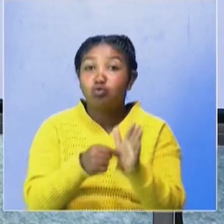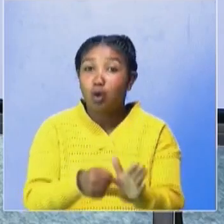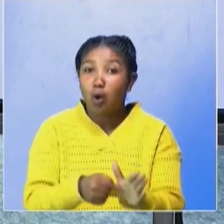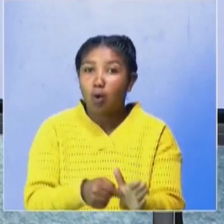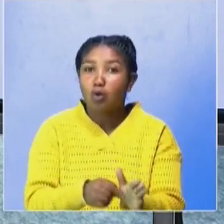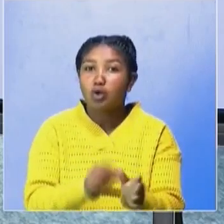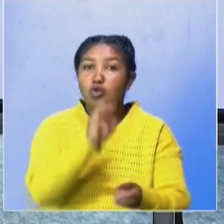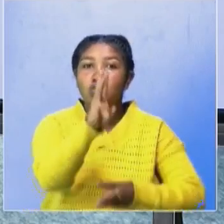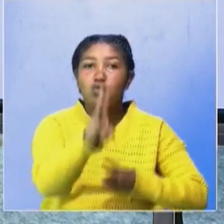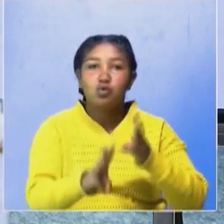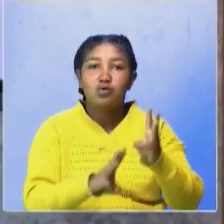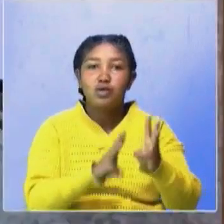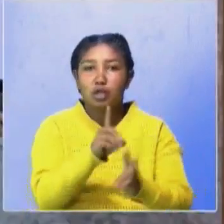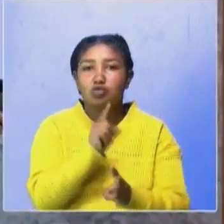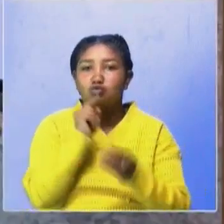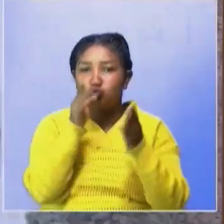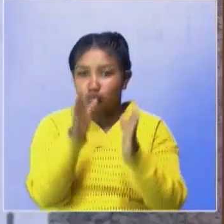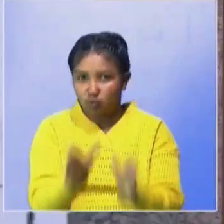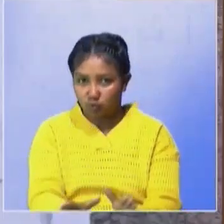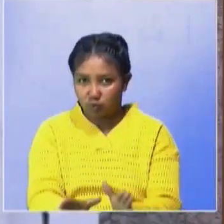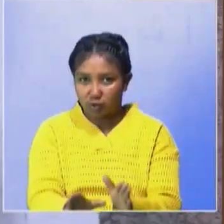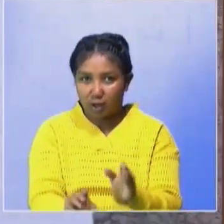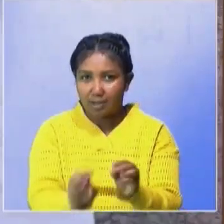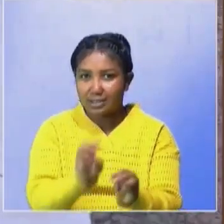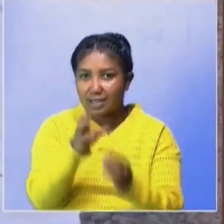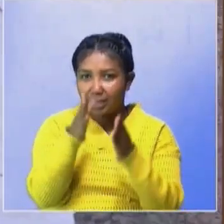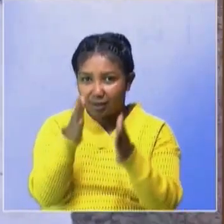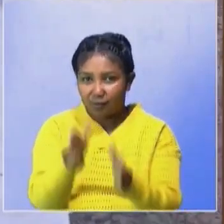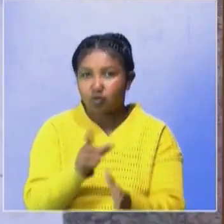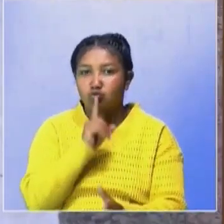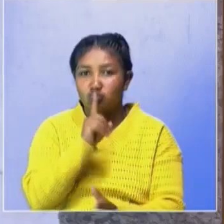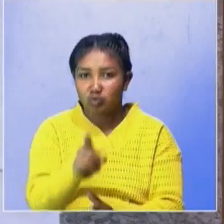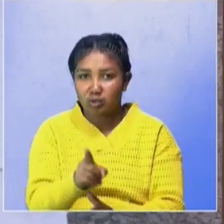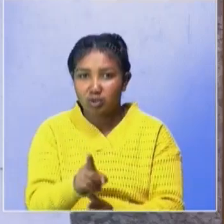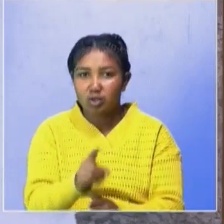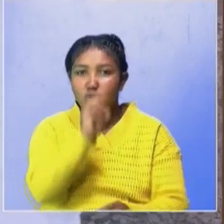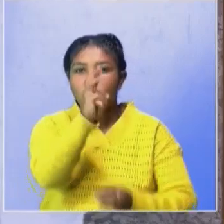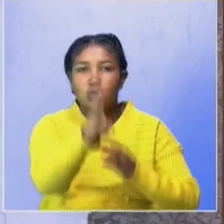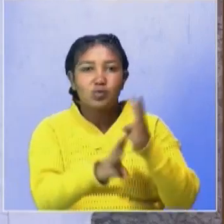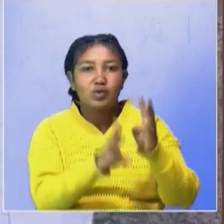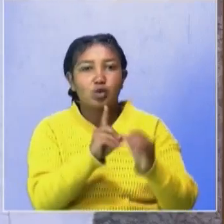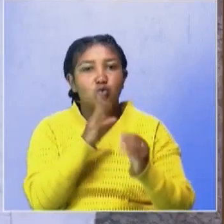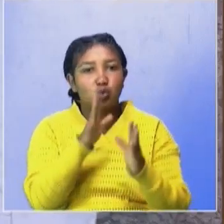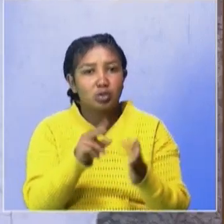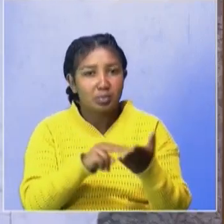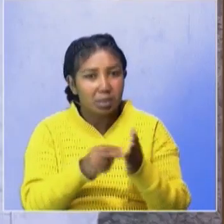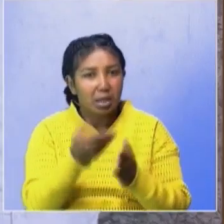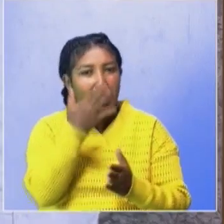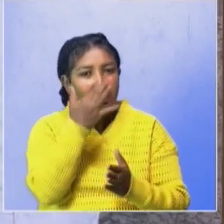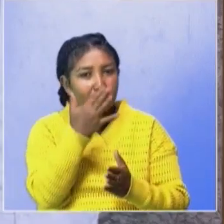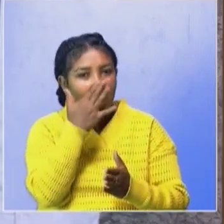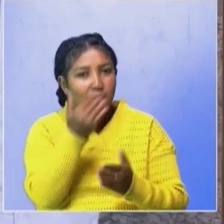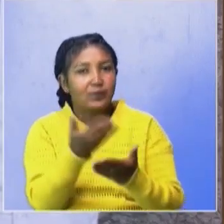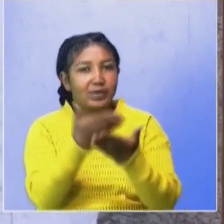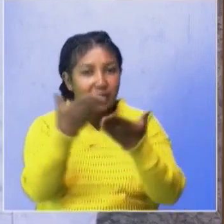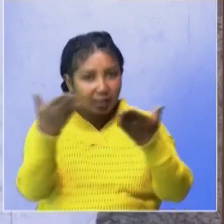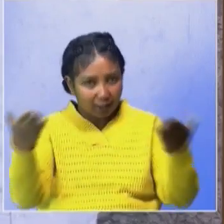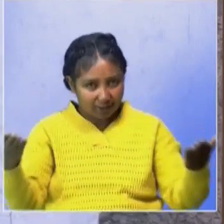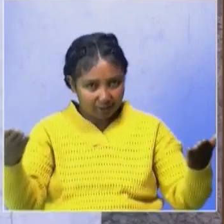and also scientific truths. When we come to universal truths, that experience or the thing